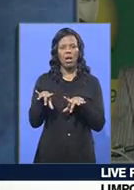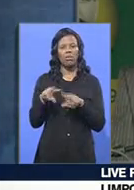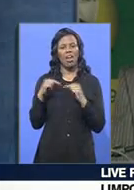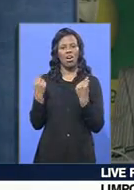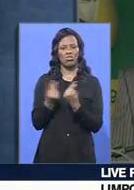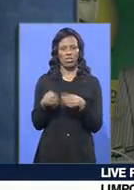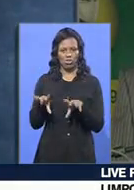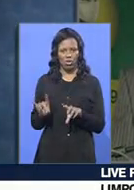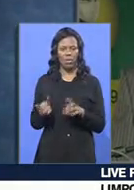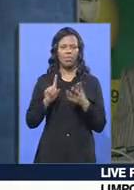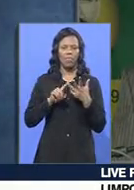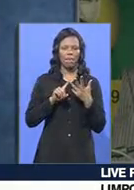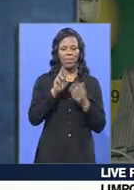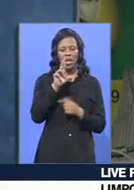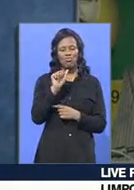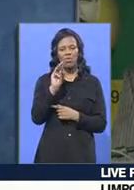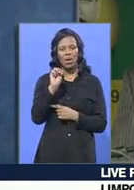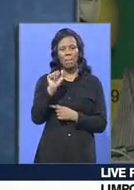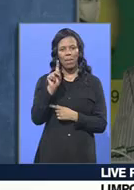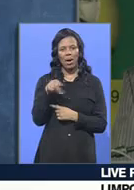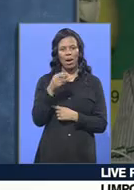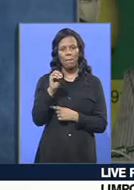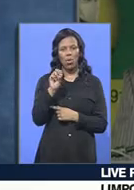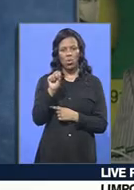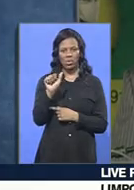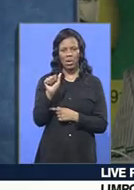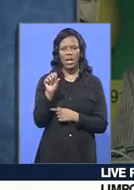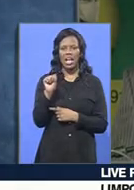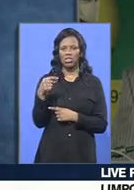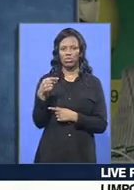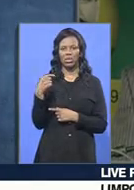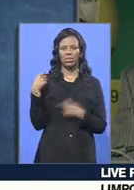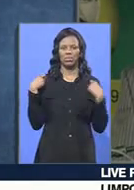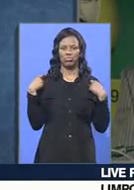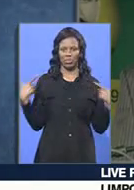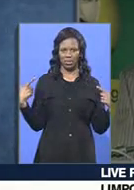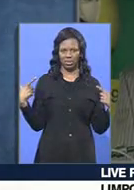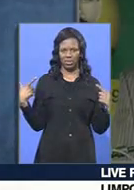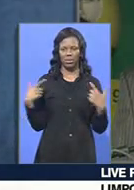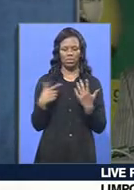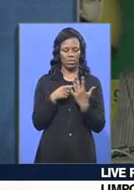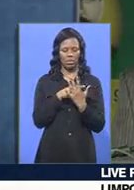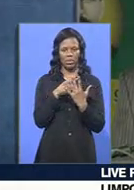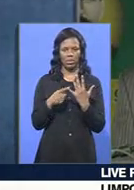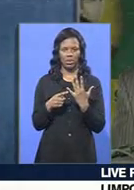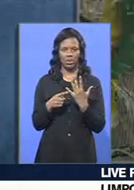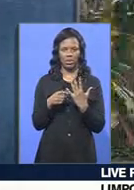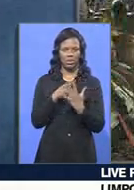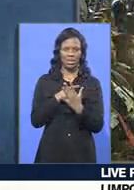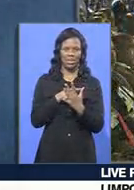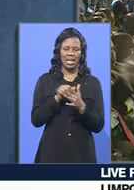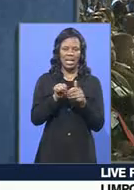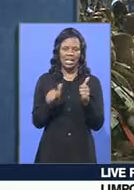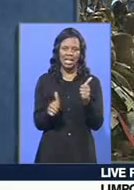Cyril Ramaphosa as secretary general, and somebody else as